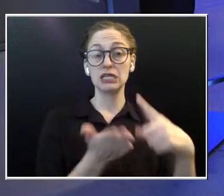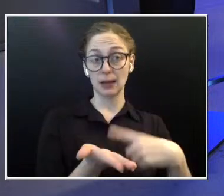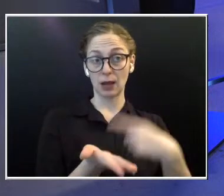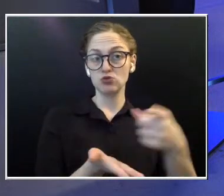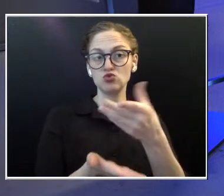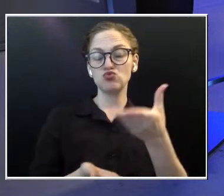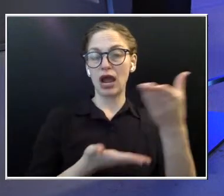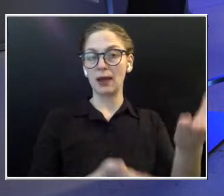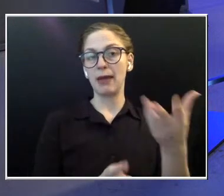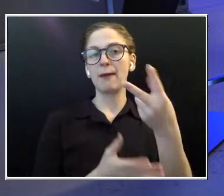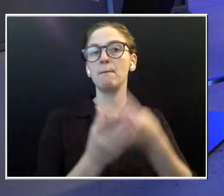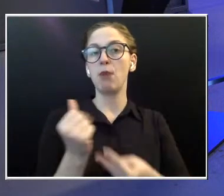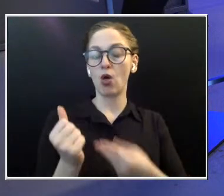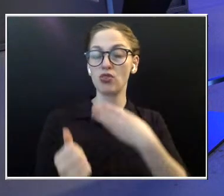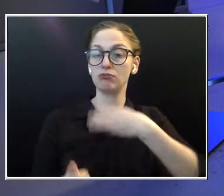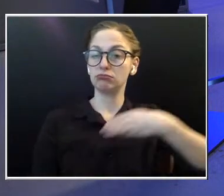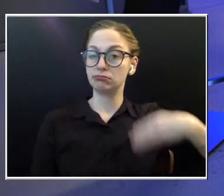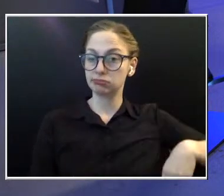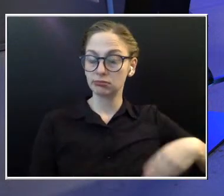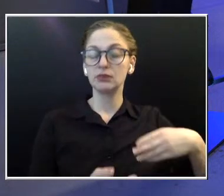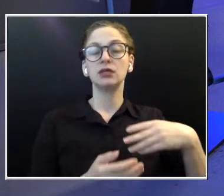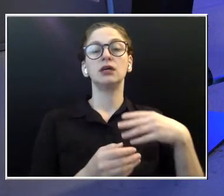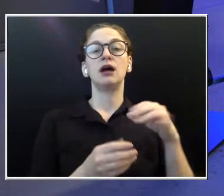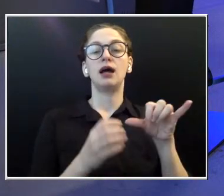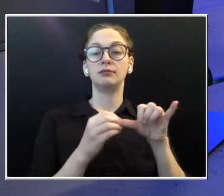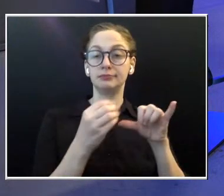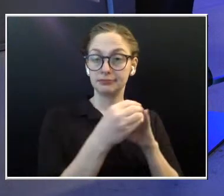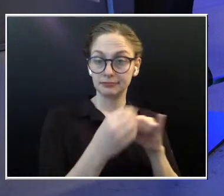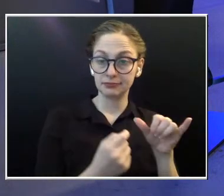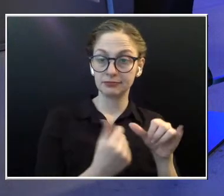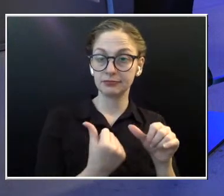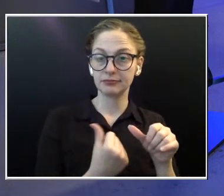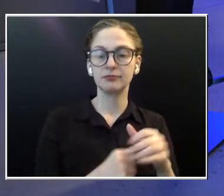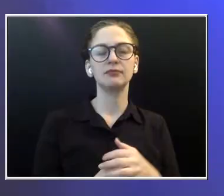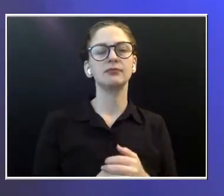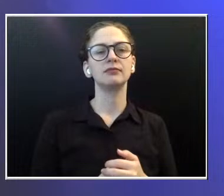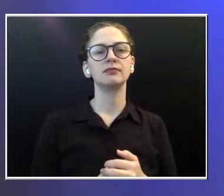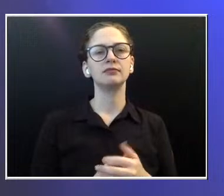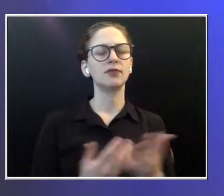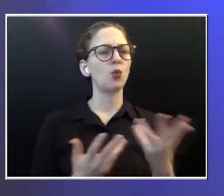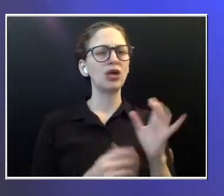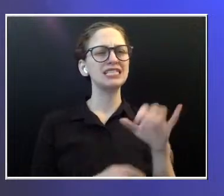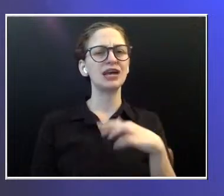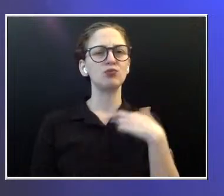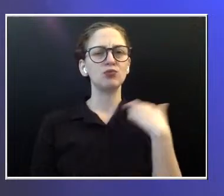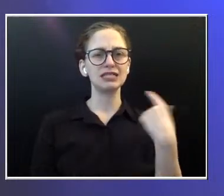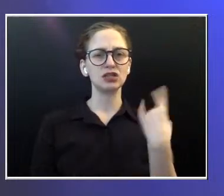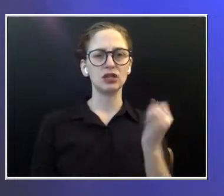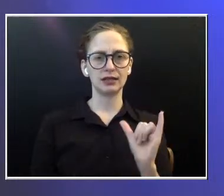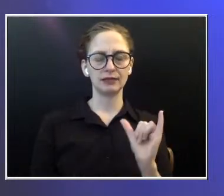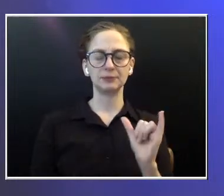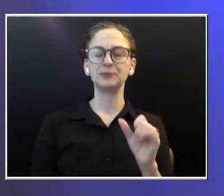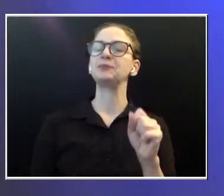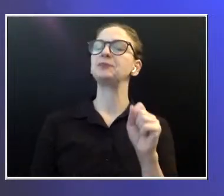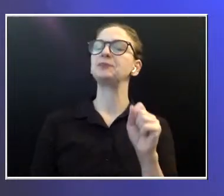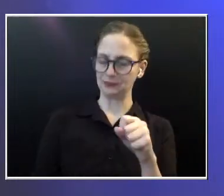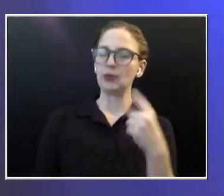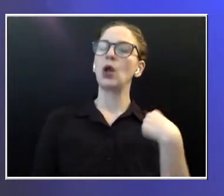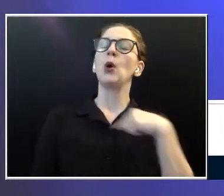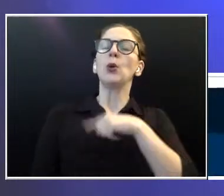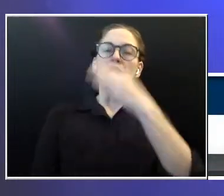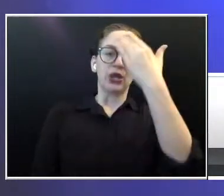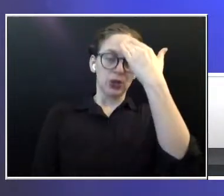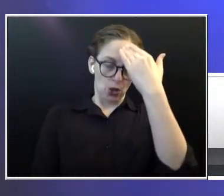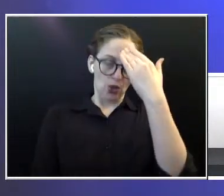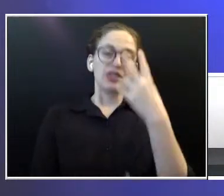risk and how often you see that you have to go ahead and take both breasts so and ovaries. we know that you have increased risk of breast cancer as well as ovarian.